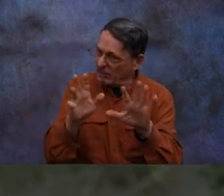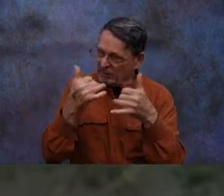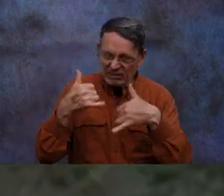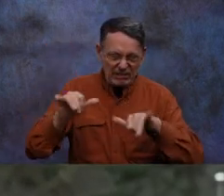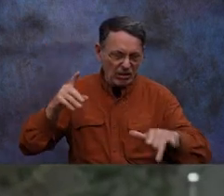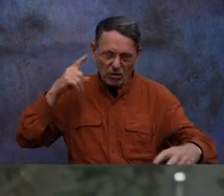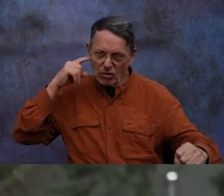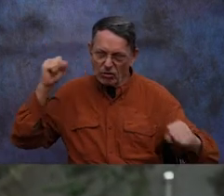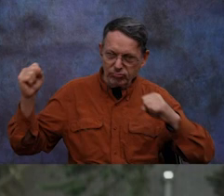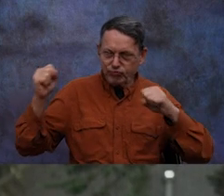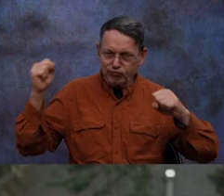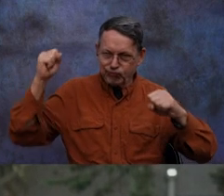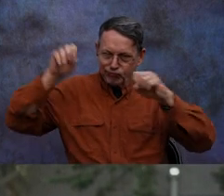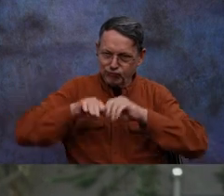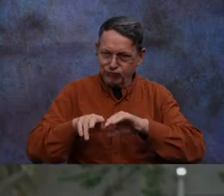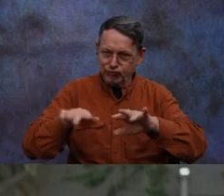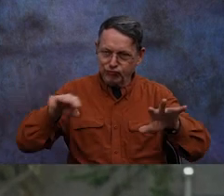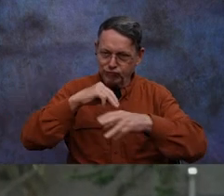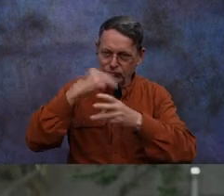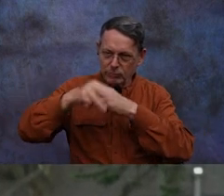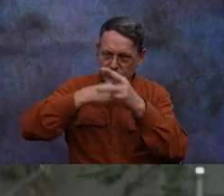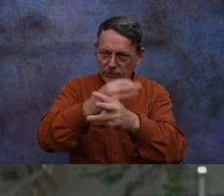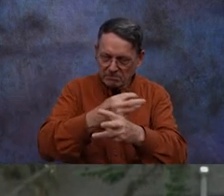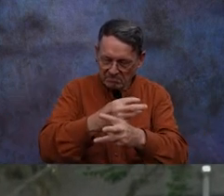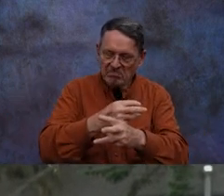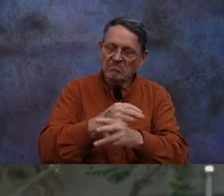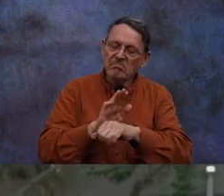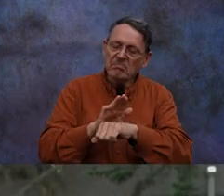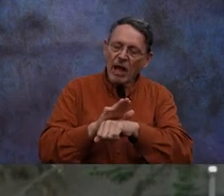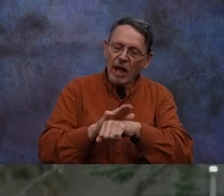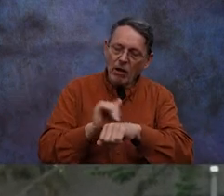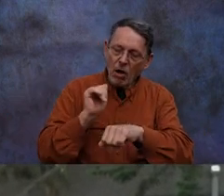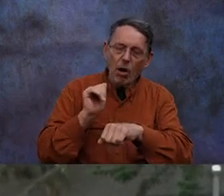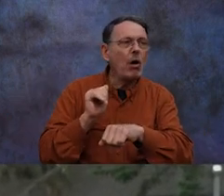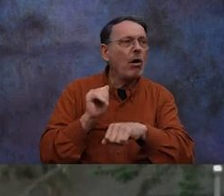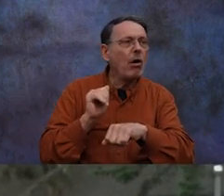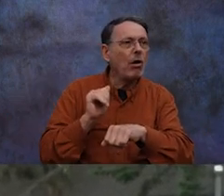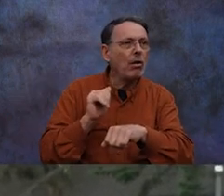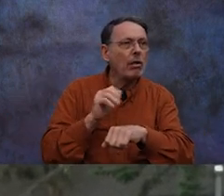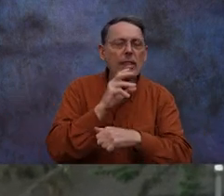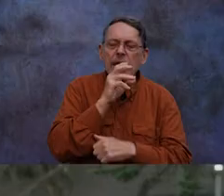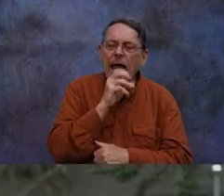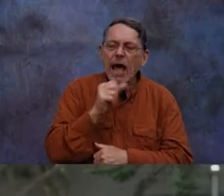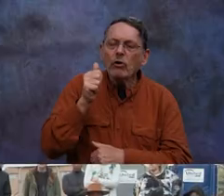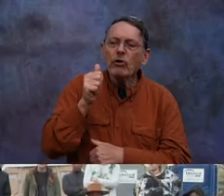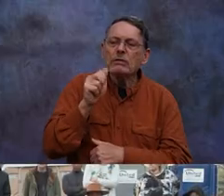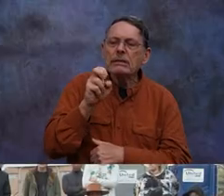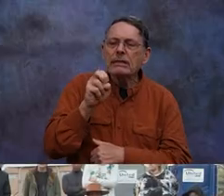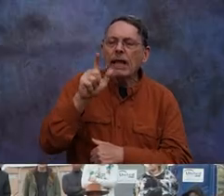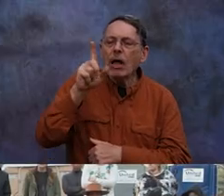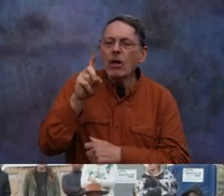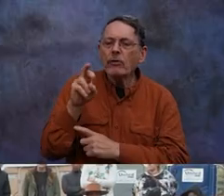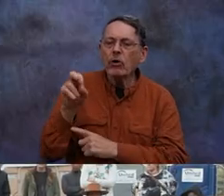Their spells still ring loud in our world. And I call